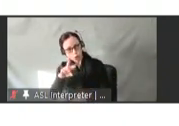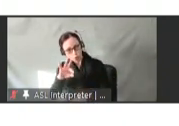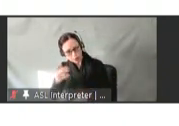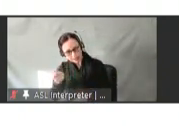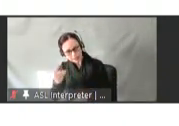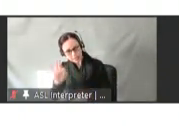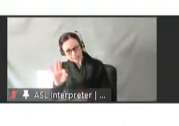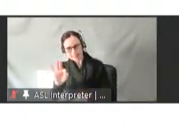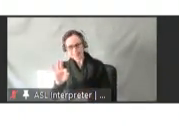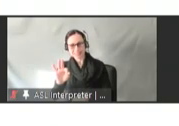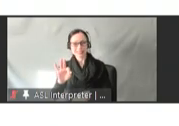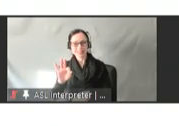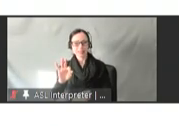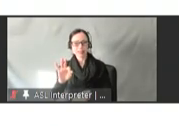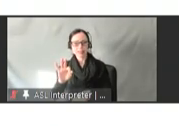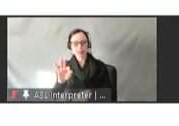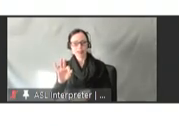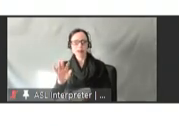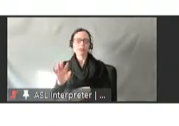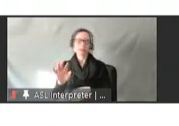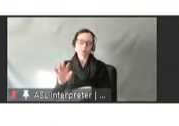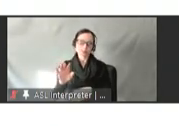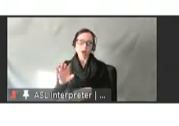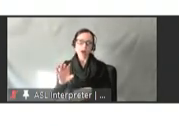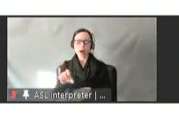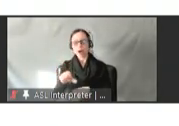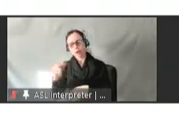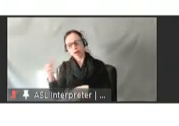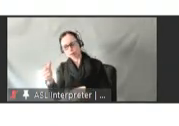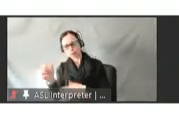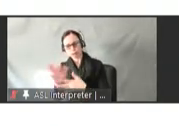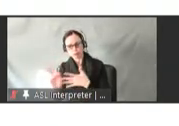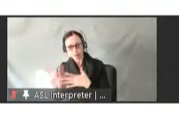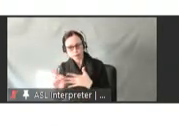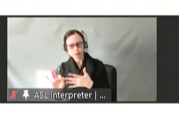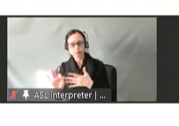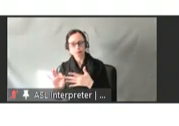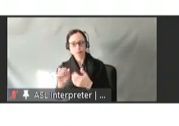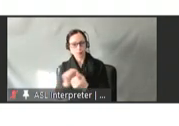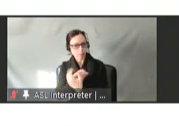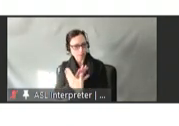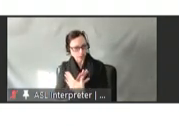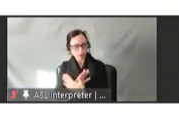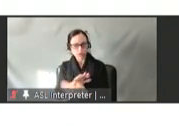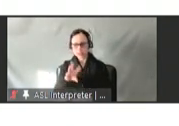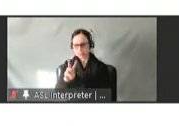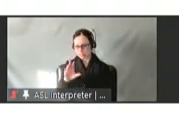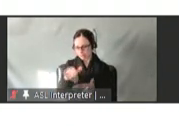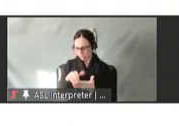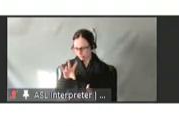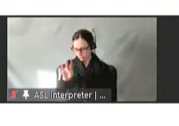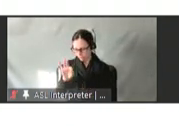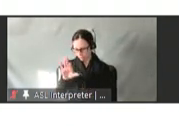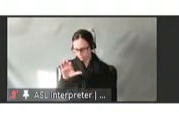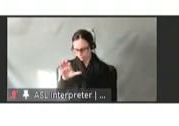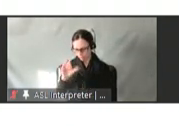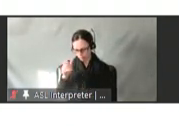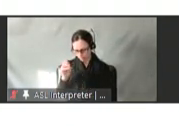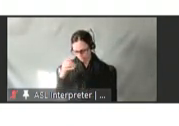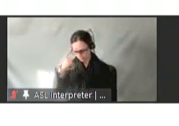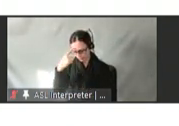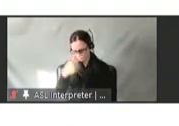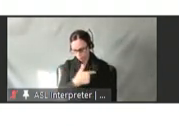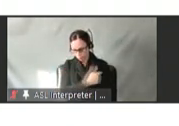the Countermeasures Injury Compensation Program, including 2,969 claims alleging injuries from COVID-19